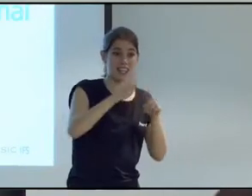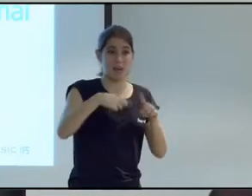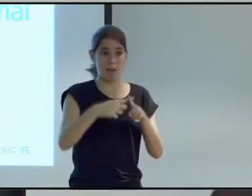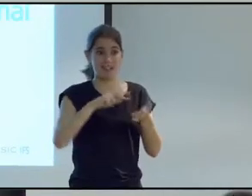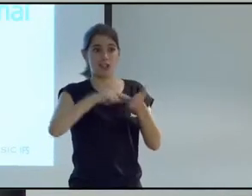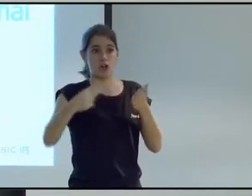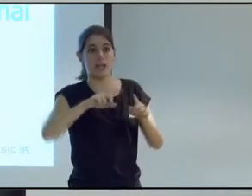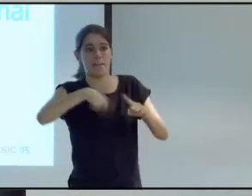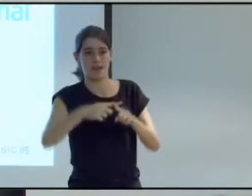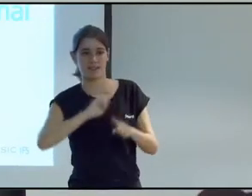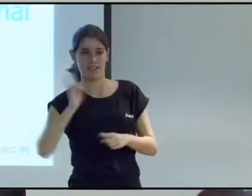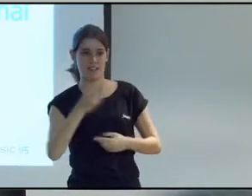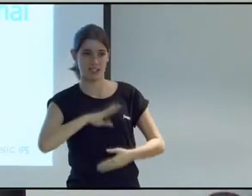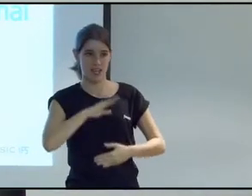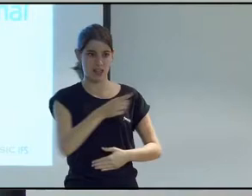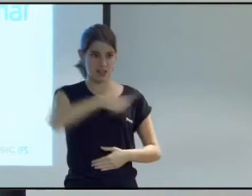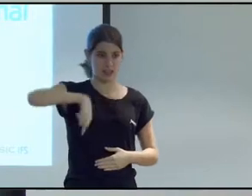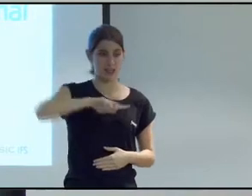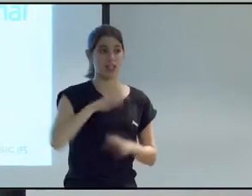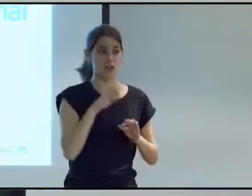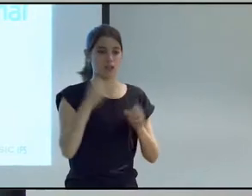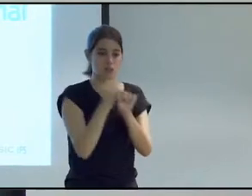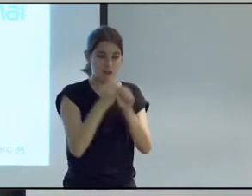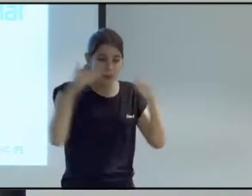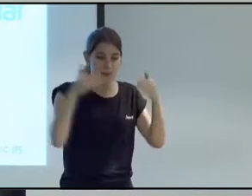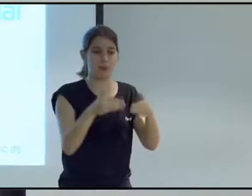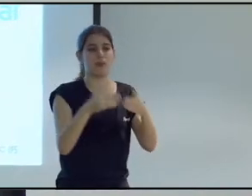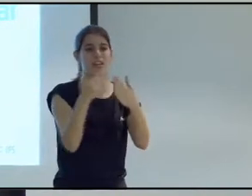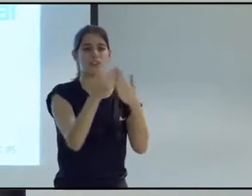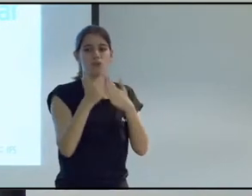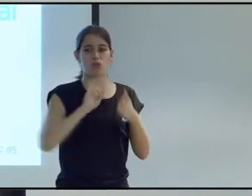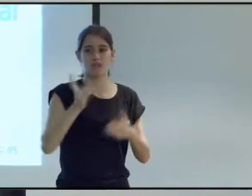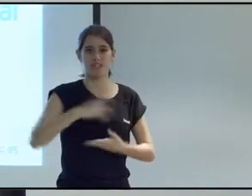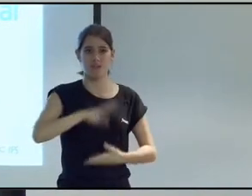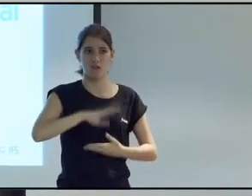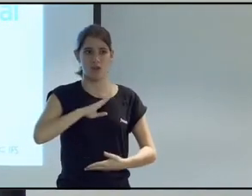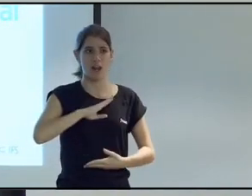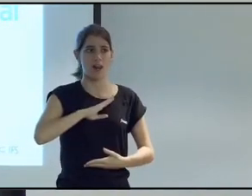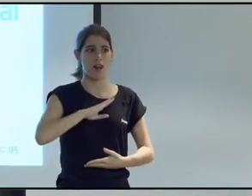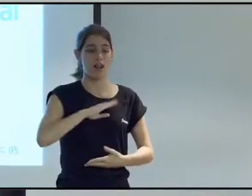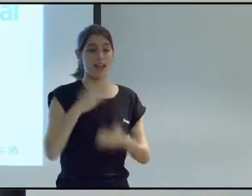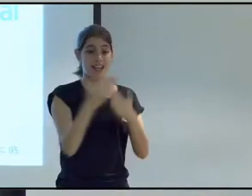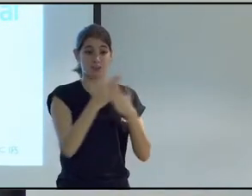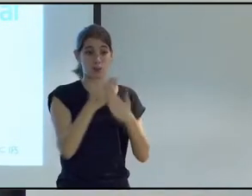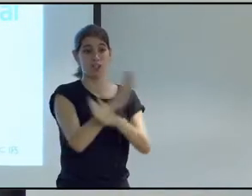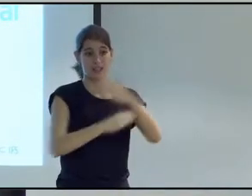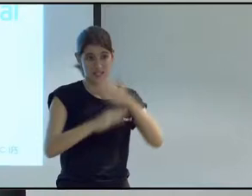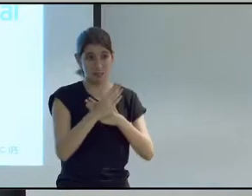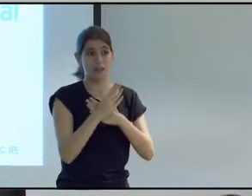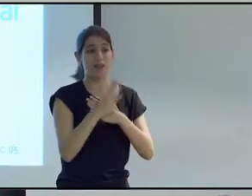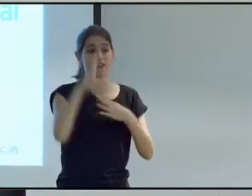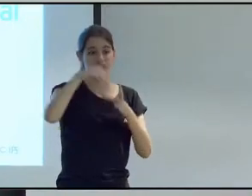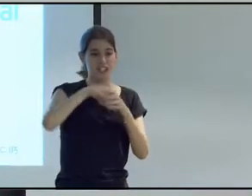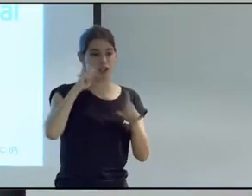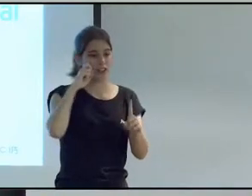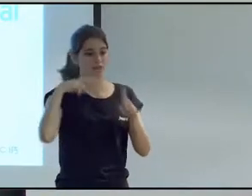technology, and diversity. He is mainly focused on studies on functional diversities, studies of